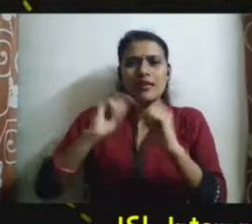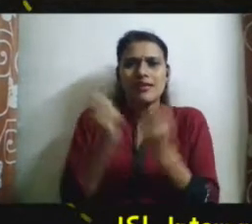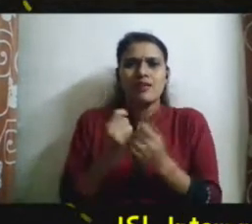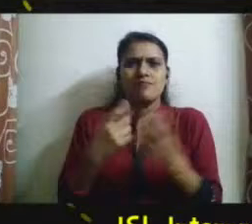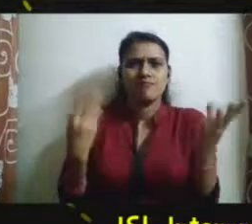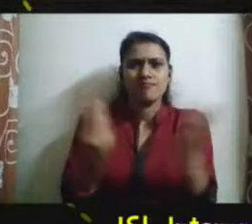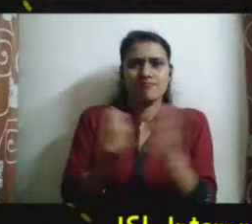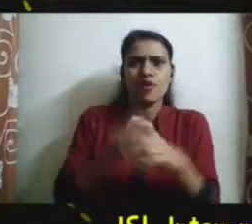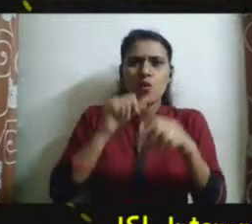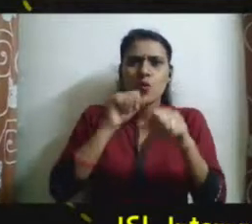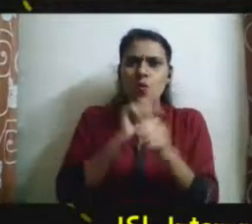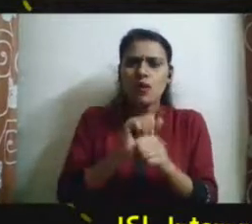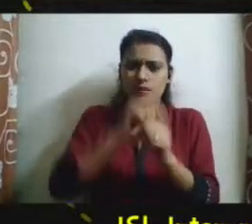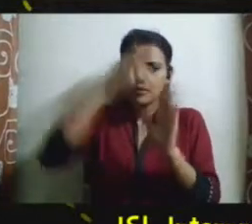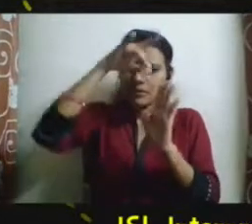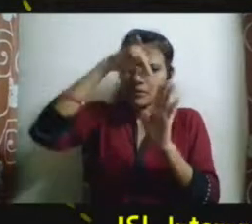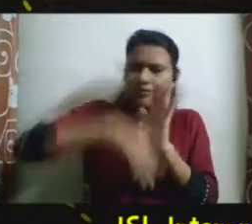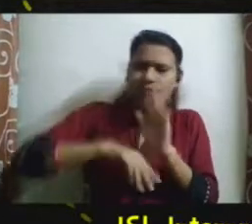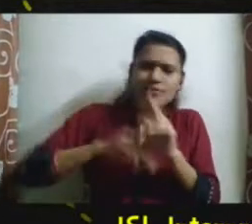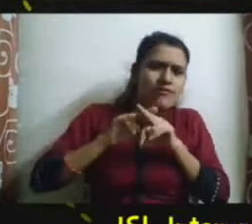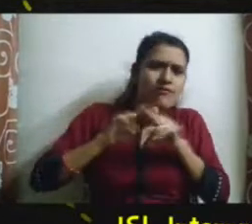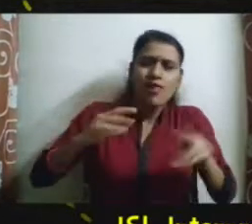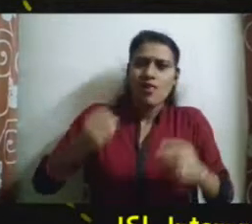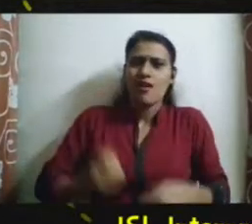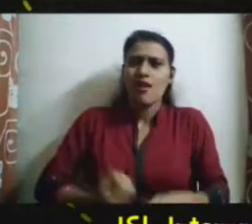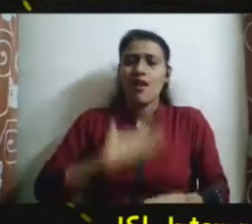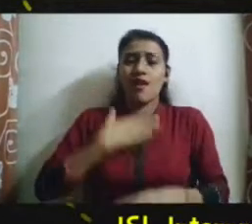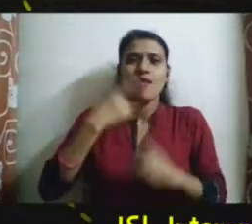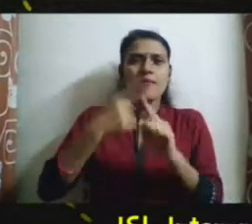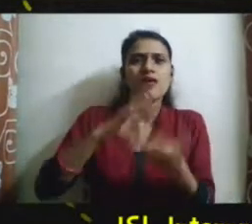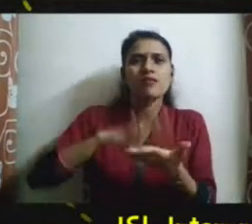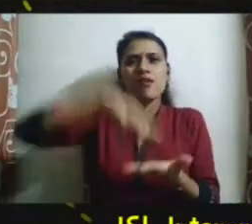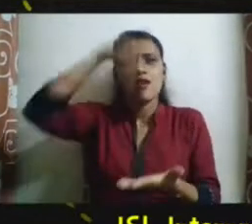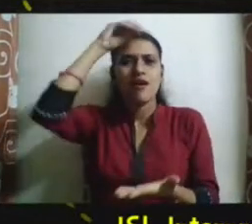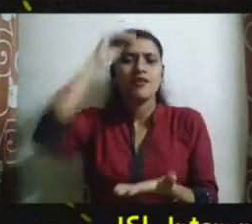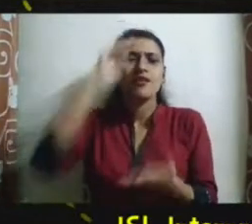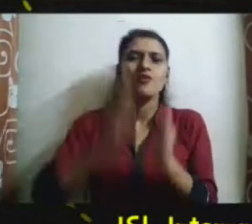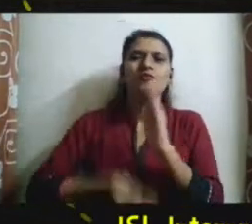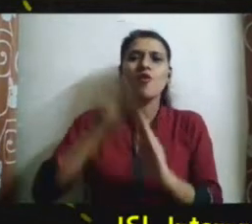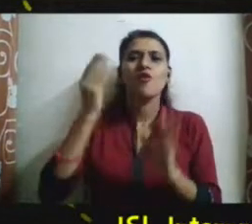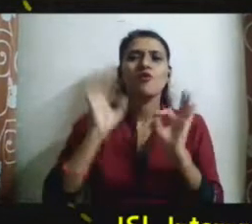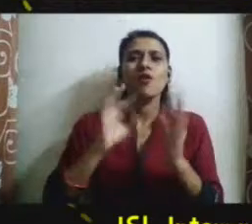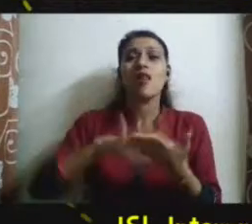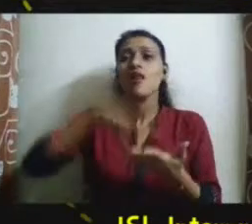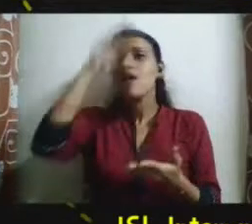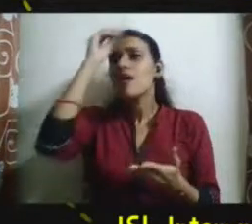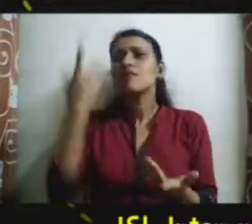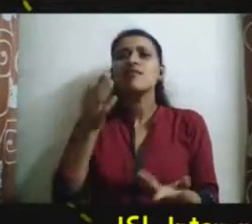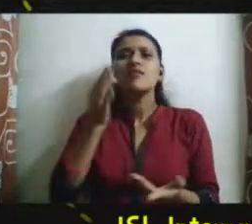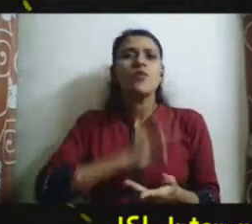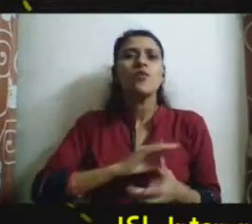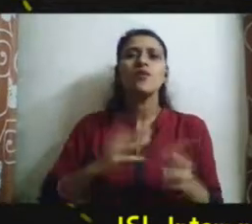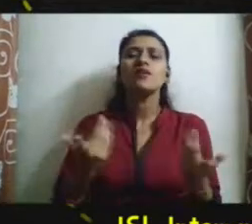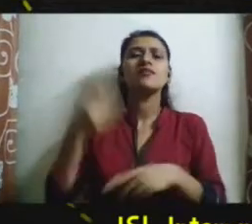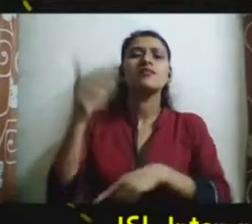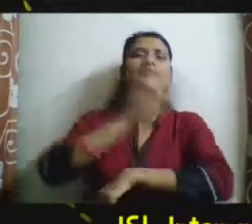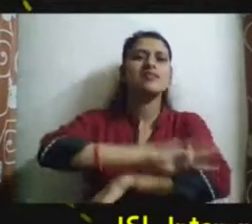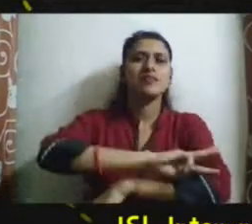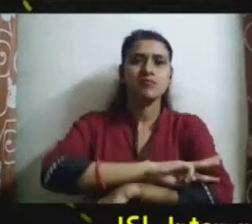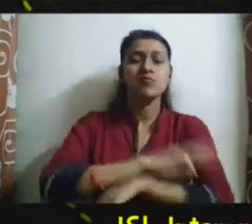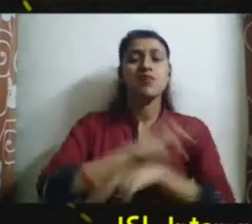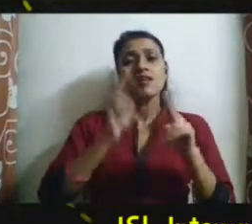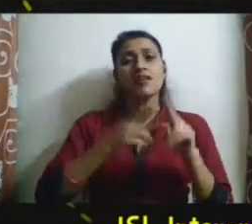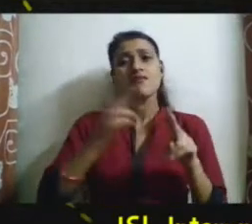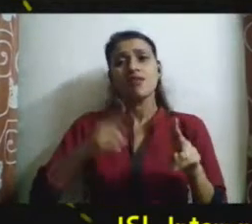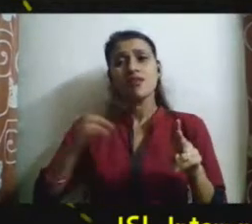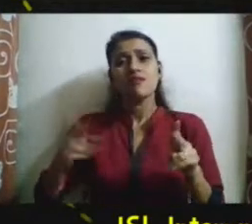indeed a deeply pleasurable and a deeply learning exercise. I'd started the conference saying we want to learn. And I think there's a lot of immense learning that has happened